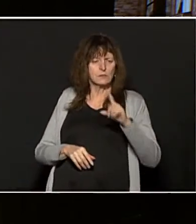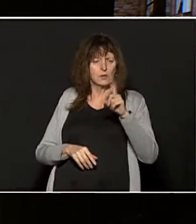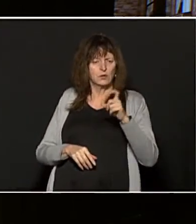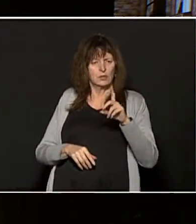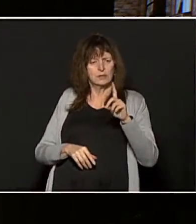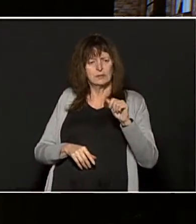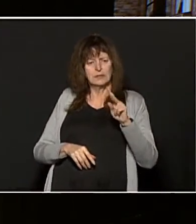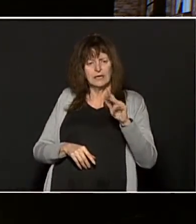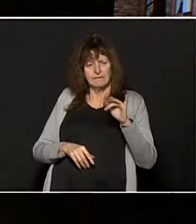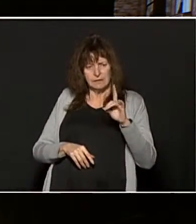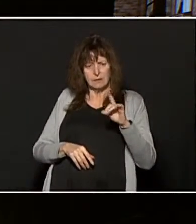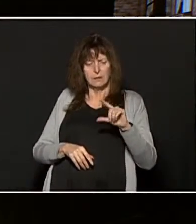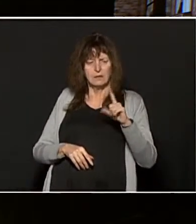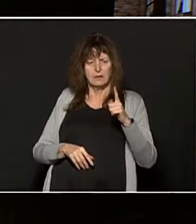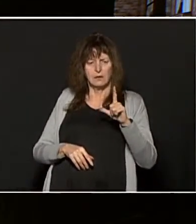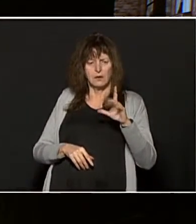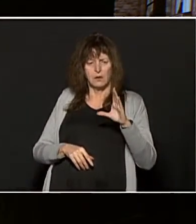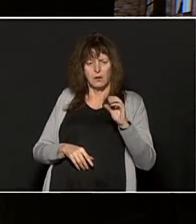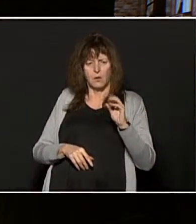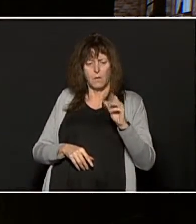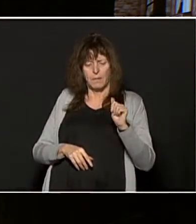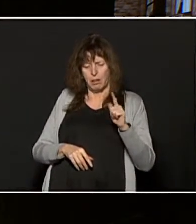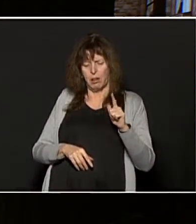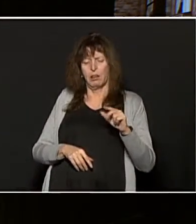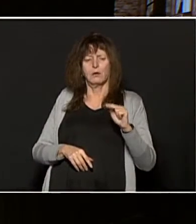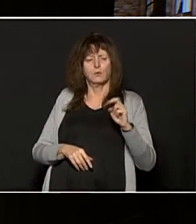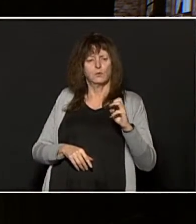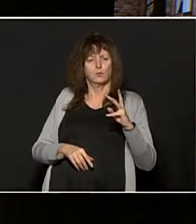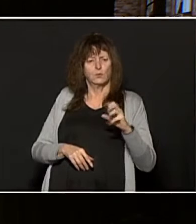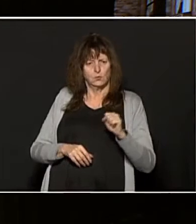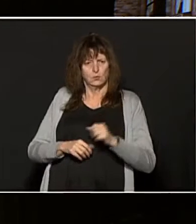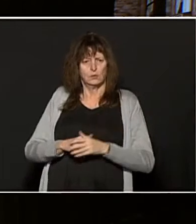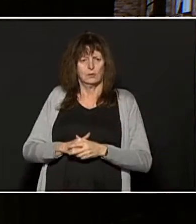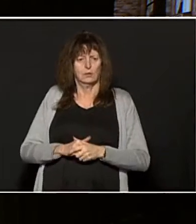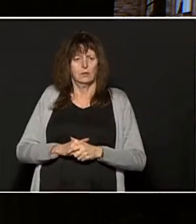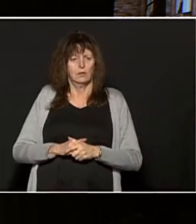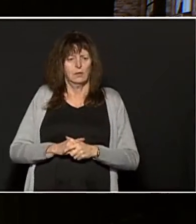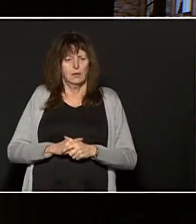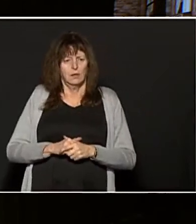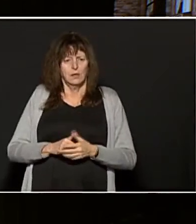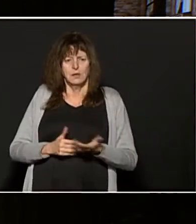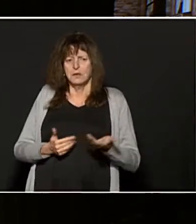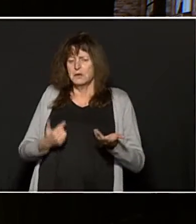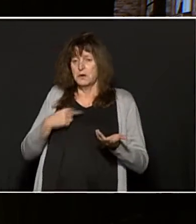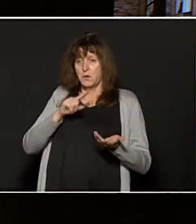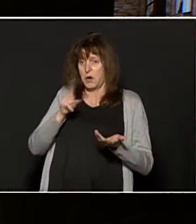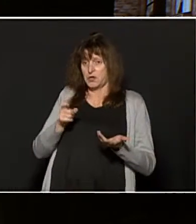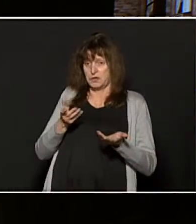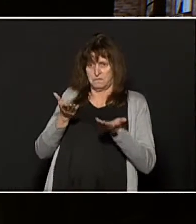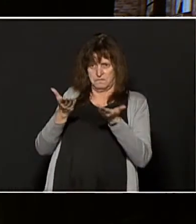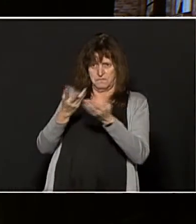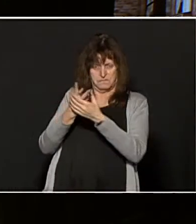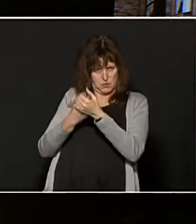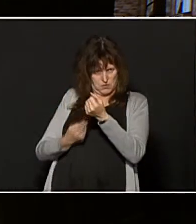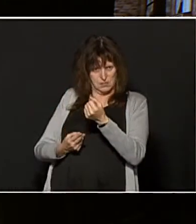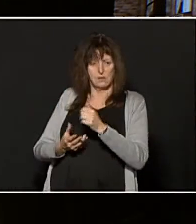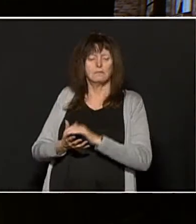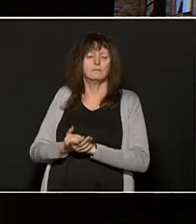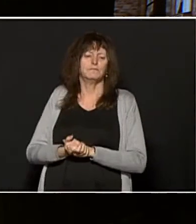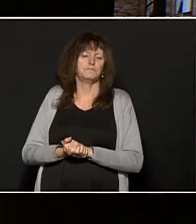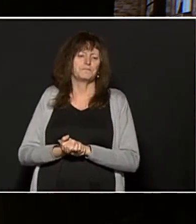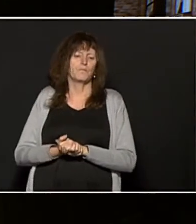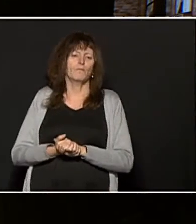Good afternoon. This question is for both Dr. Brown and Dr. Williams. You say that this report gives us some hope,